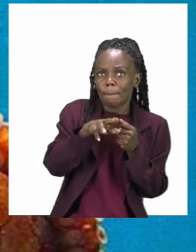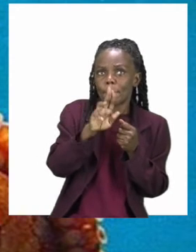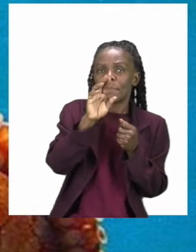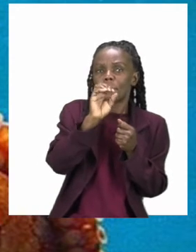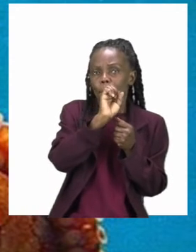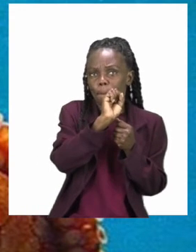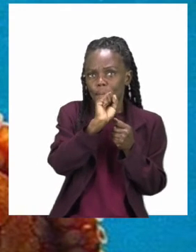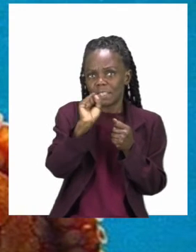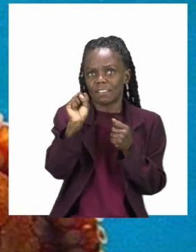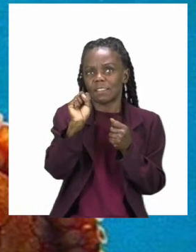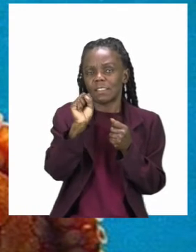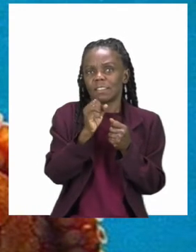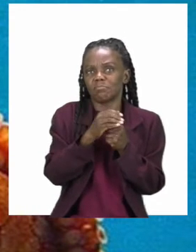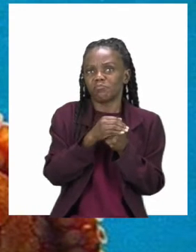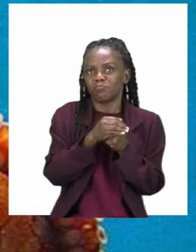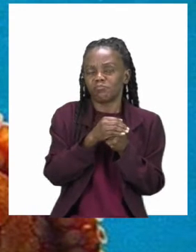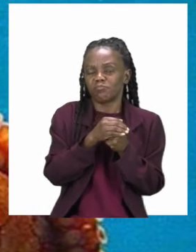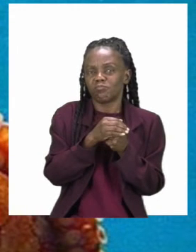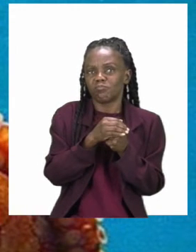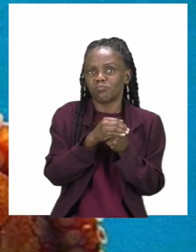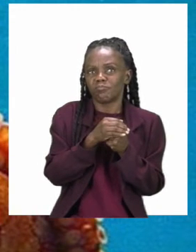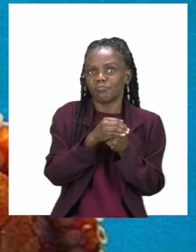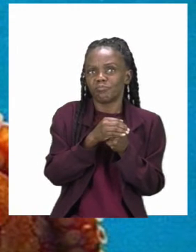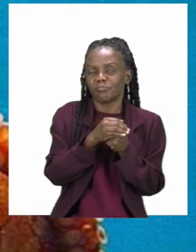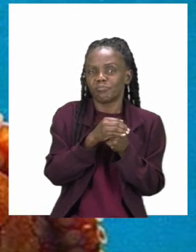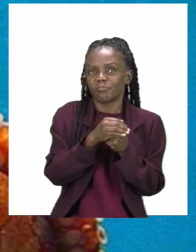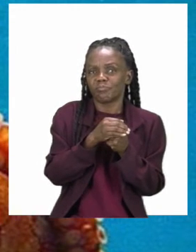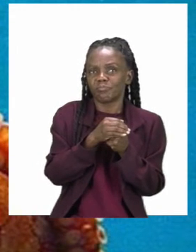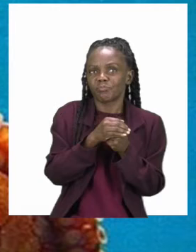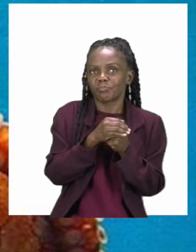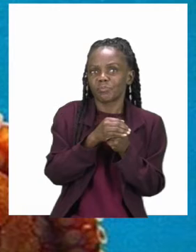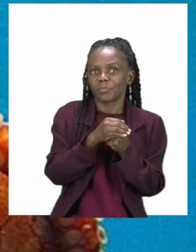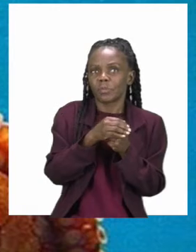relaxed like Monique and I, Yes. please contact them on